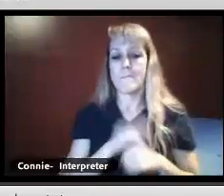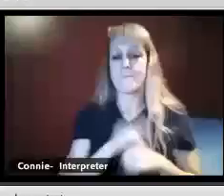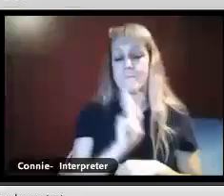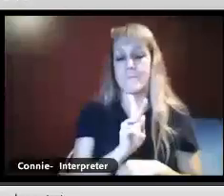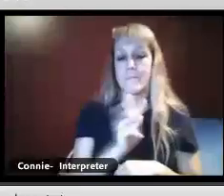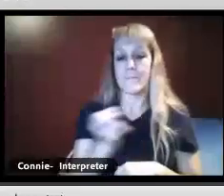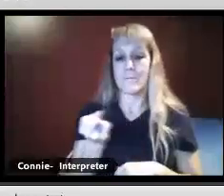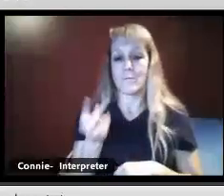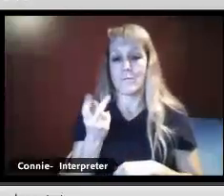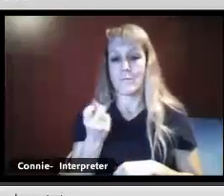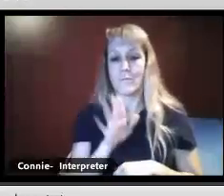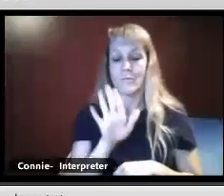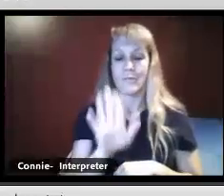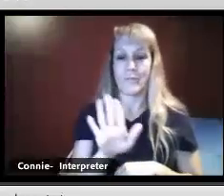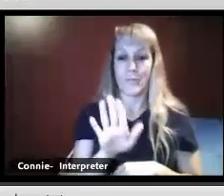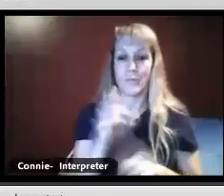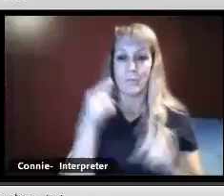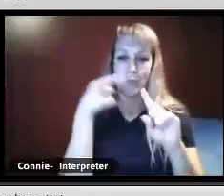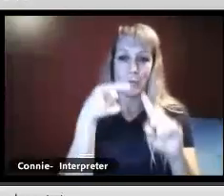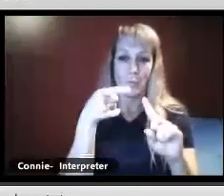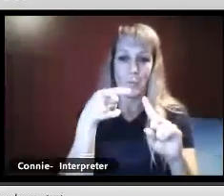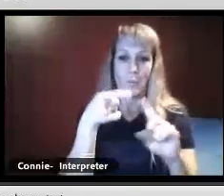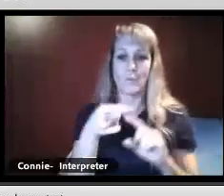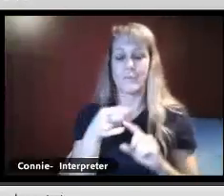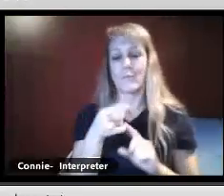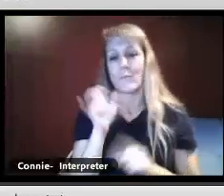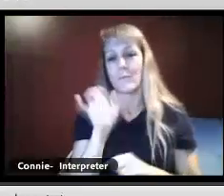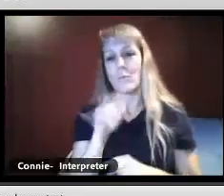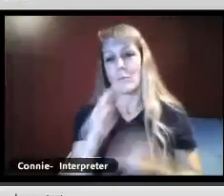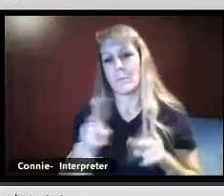K-12 is your particular task or your particular audience,